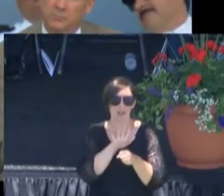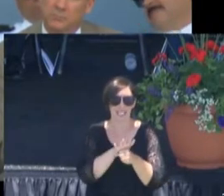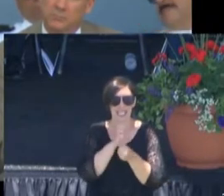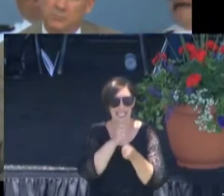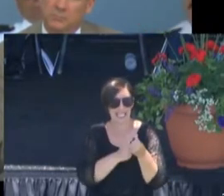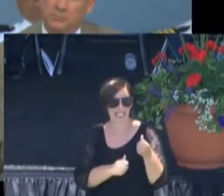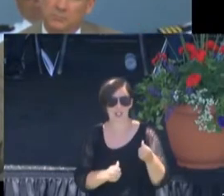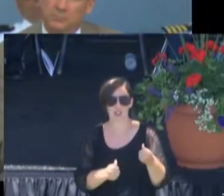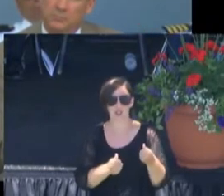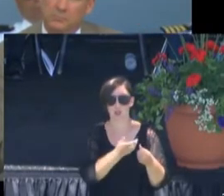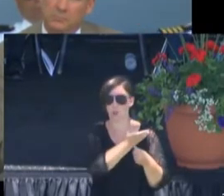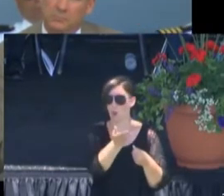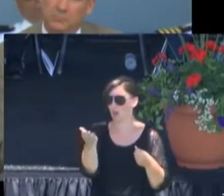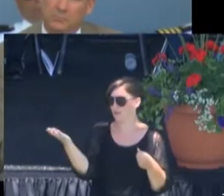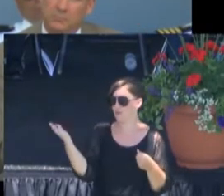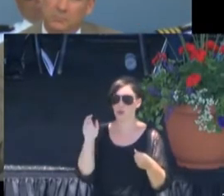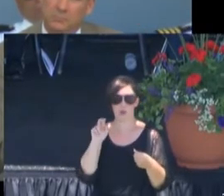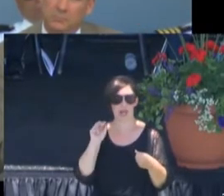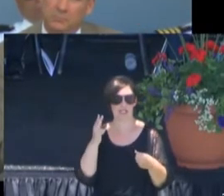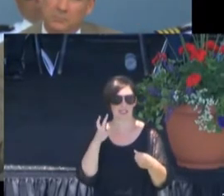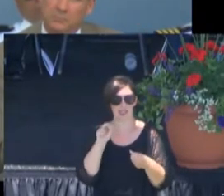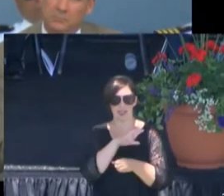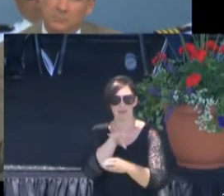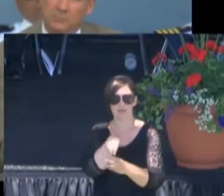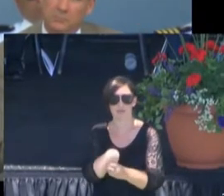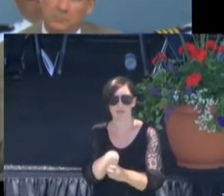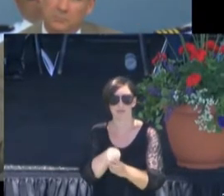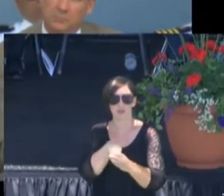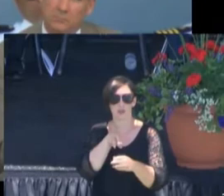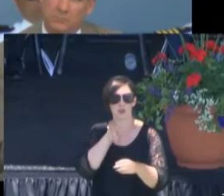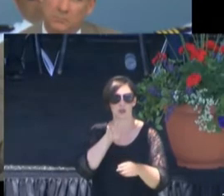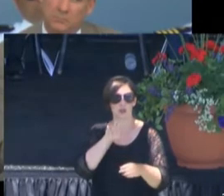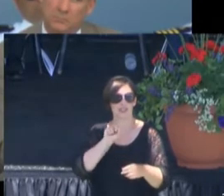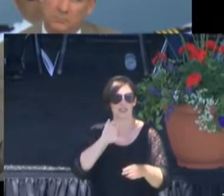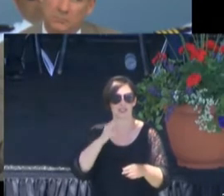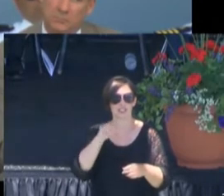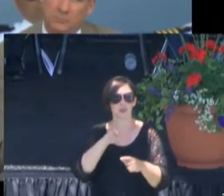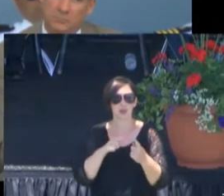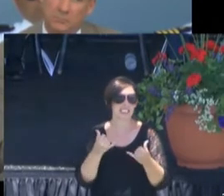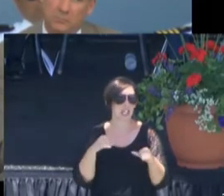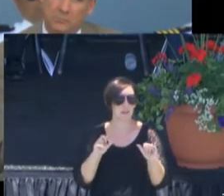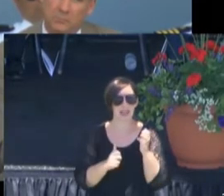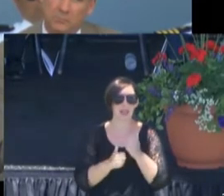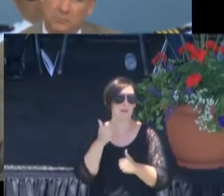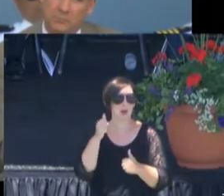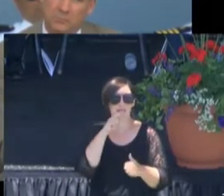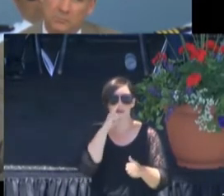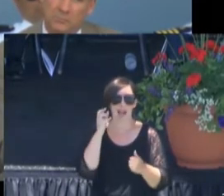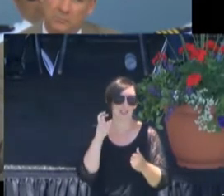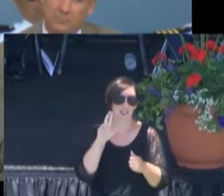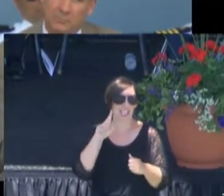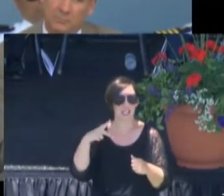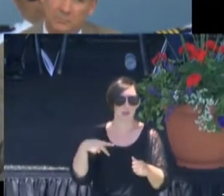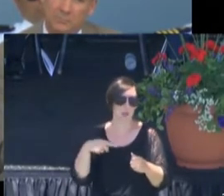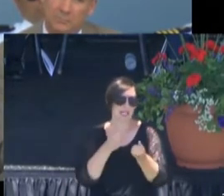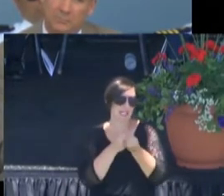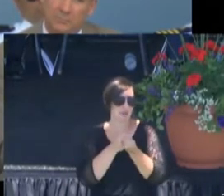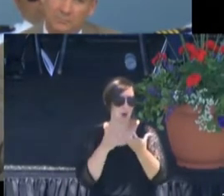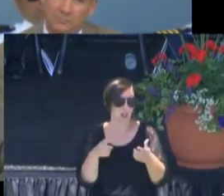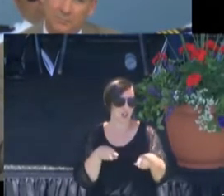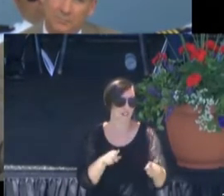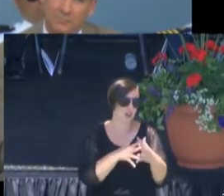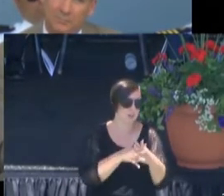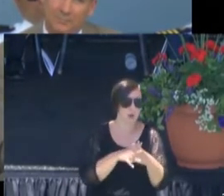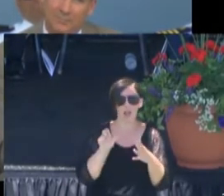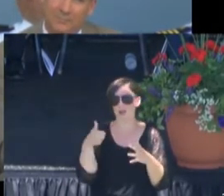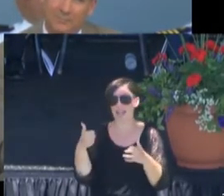these ensigns that are entering the U.S. Coast Guard will still be the most obnoxious Kings Point supporters during every football and sporting